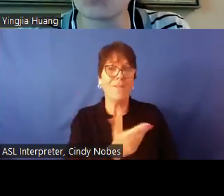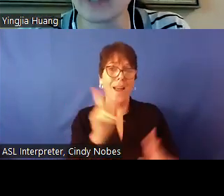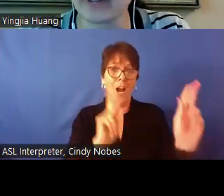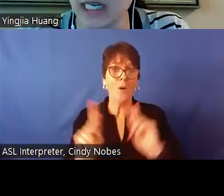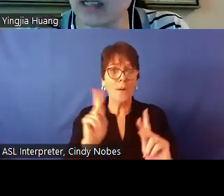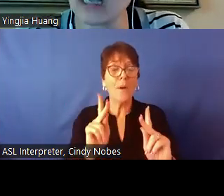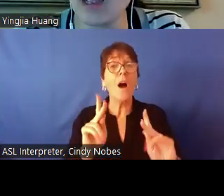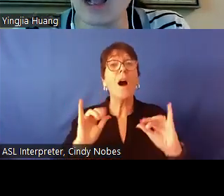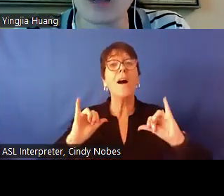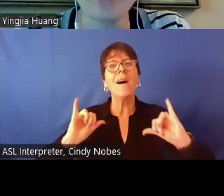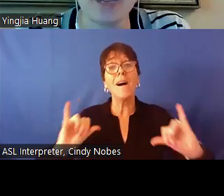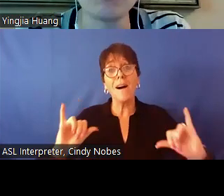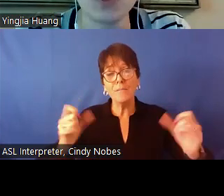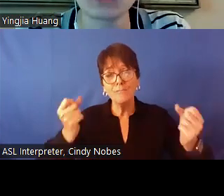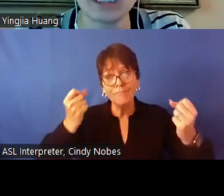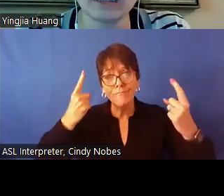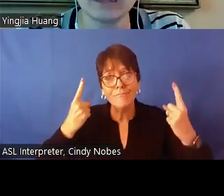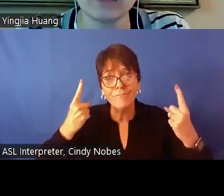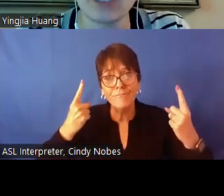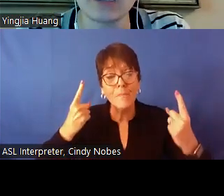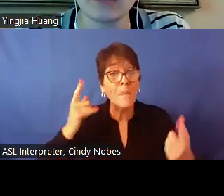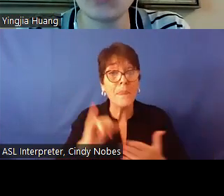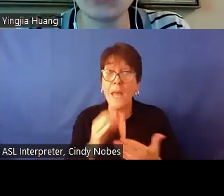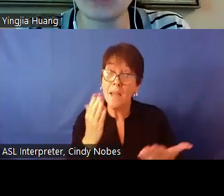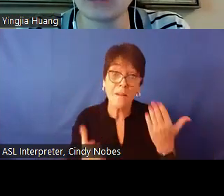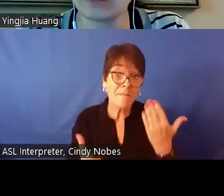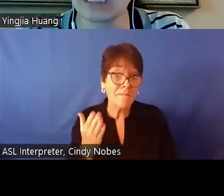that awareness that most likely